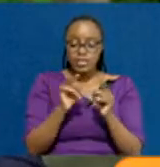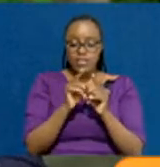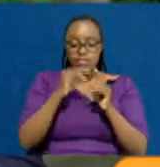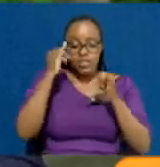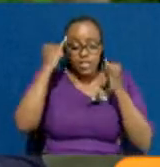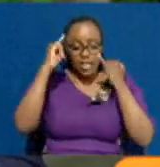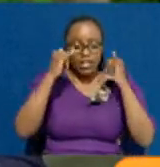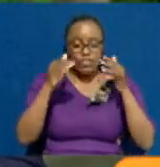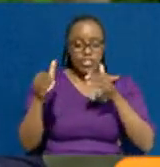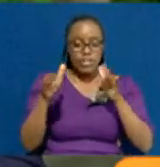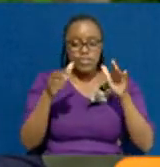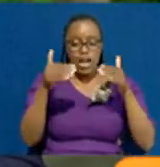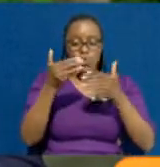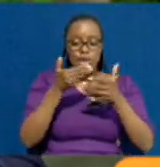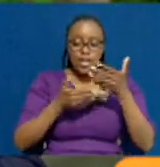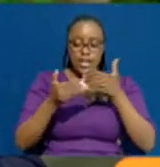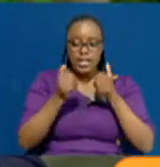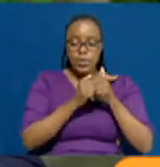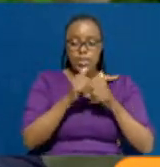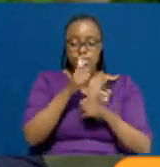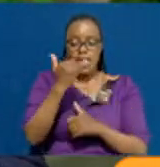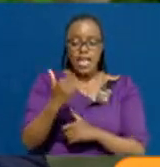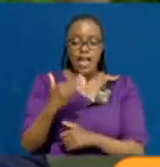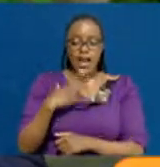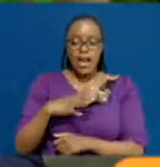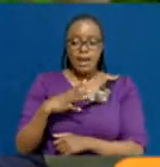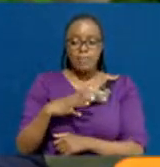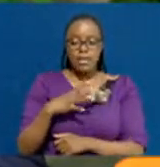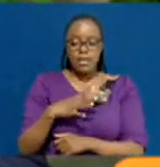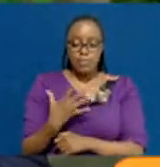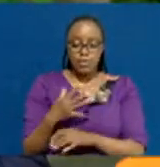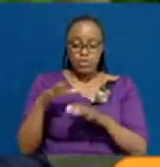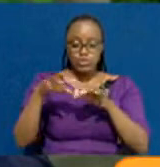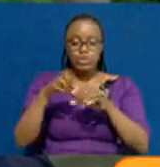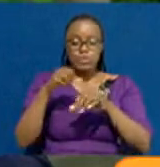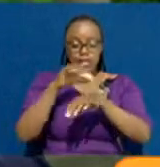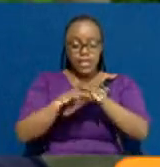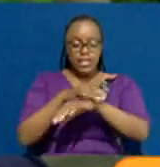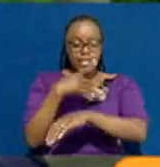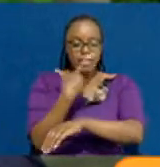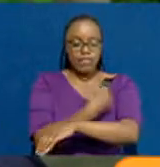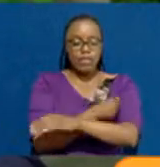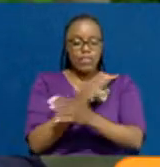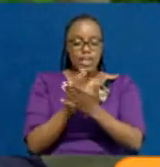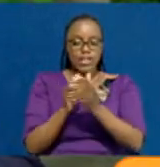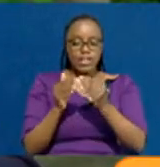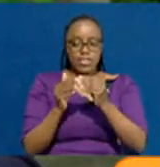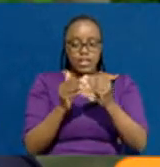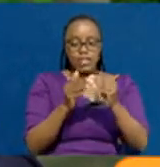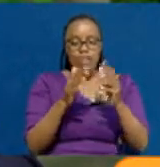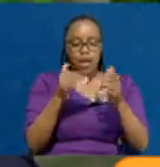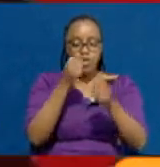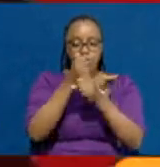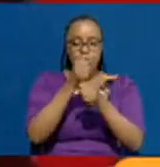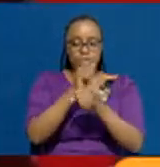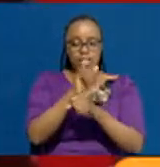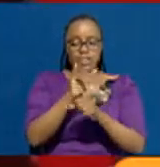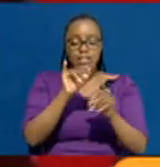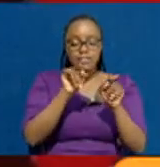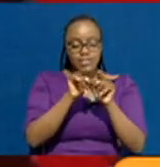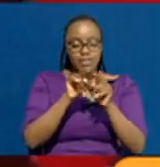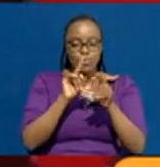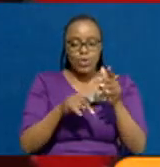innovatively re-engage the younger people to take up the vaccination and drive the demand amongst them. Otherwise,